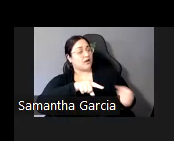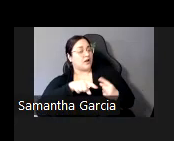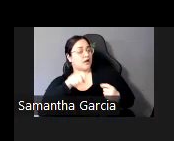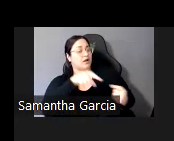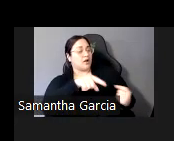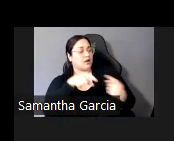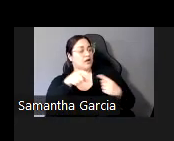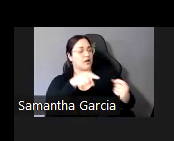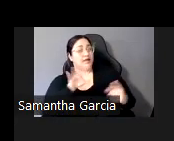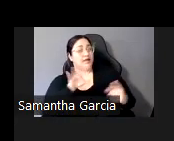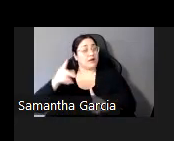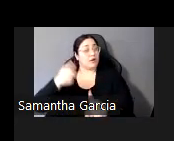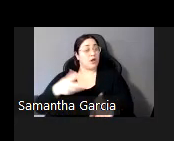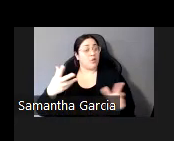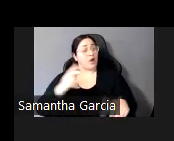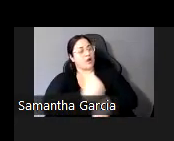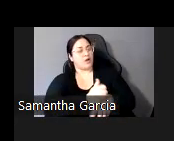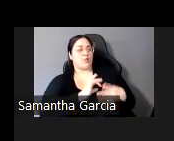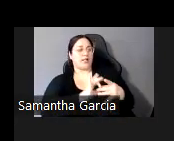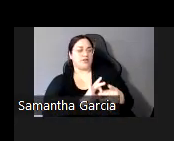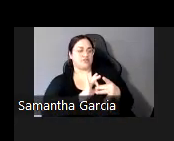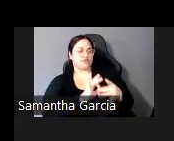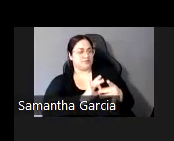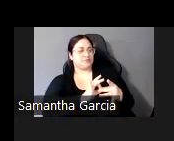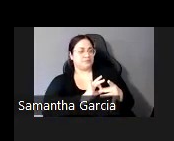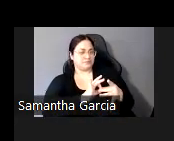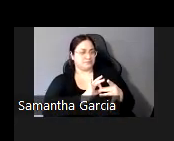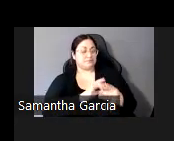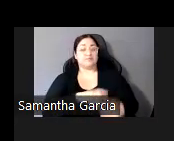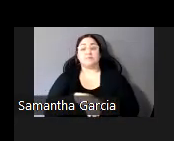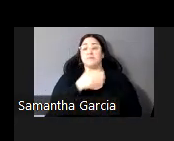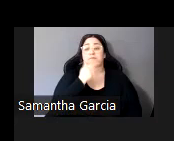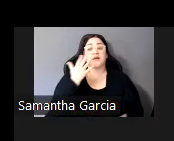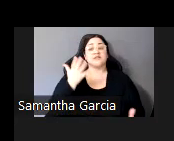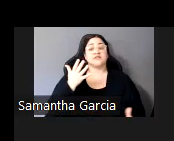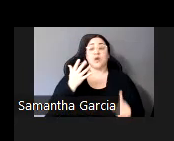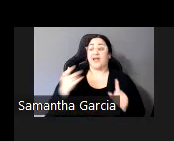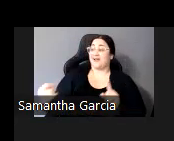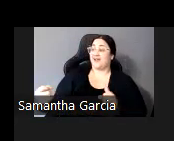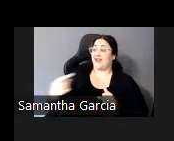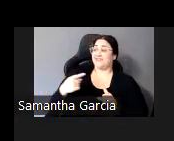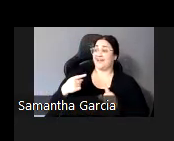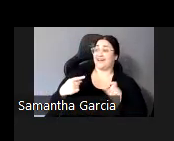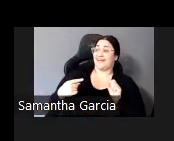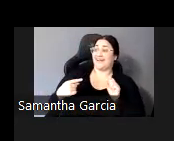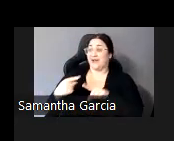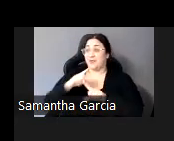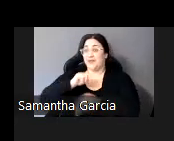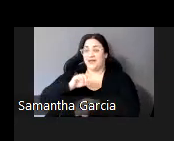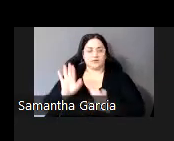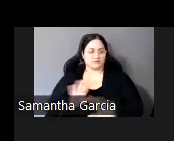that relationship with you. So our recommendation is best not to engage with them. Just delete these kinds of messages, whether it's on social